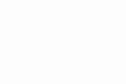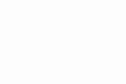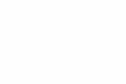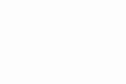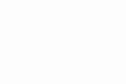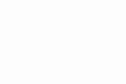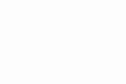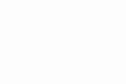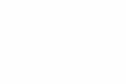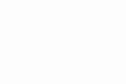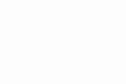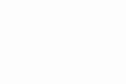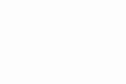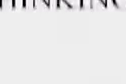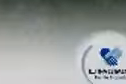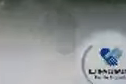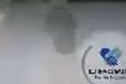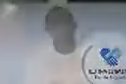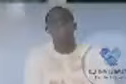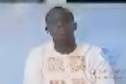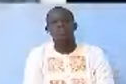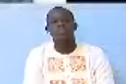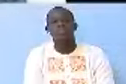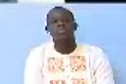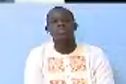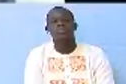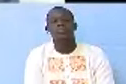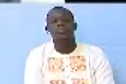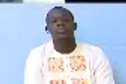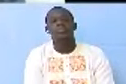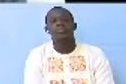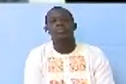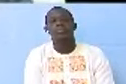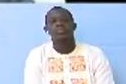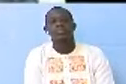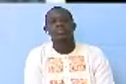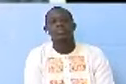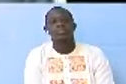Are you thinking of owning your dream homes? EJ Invest.